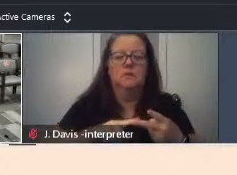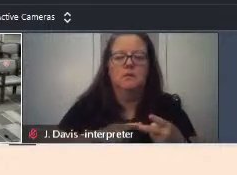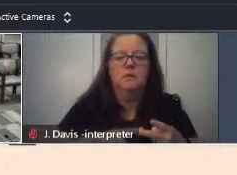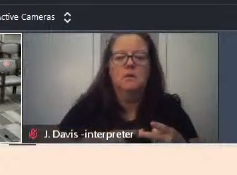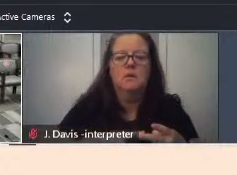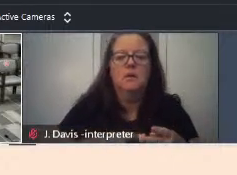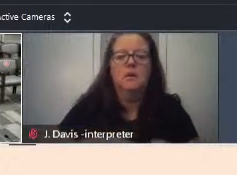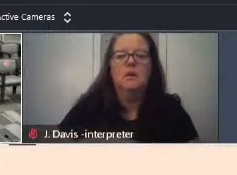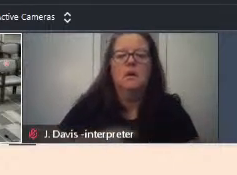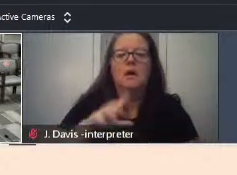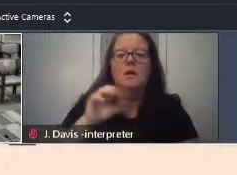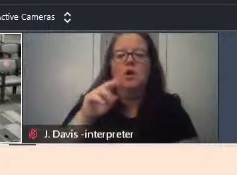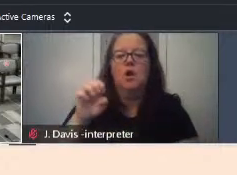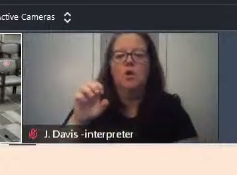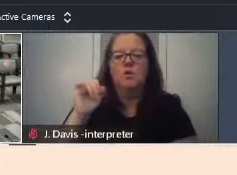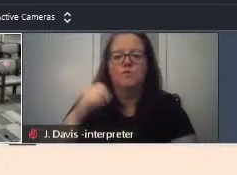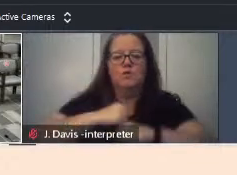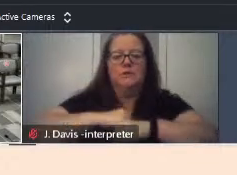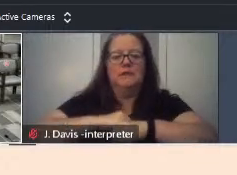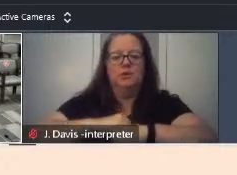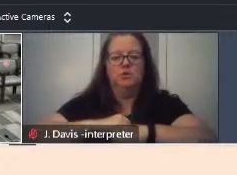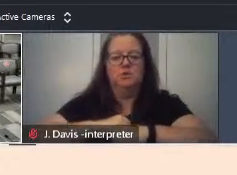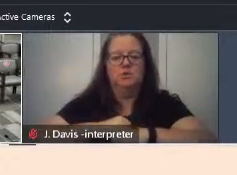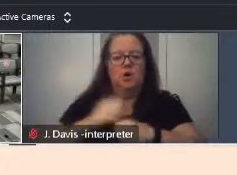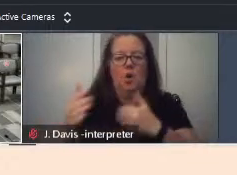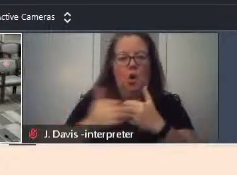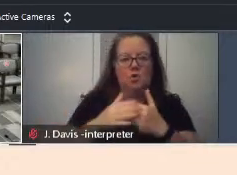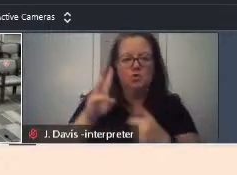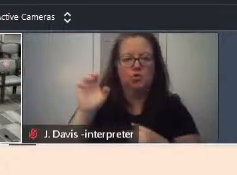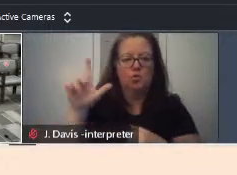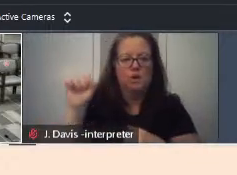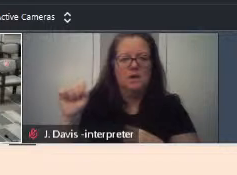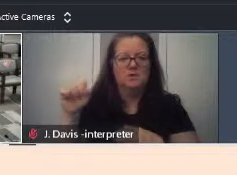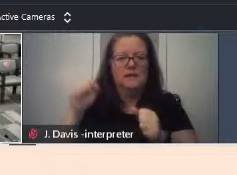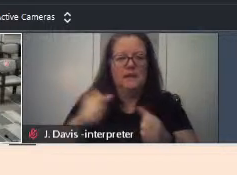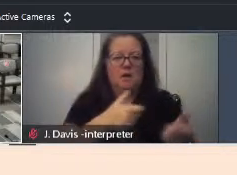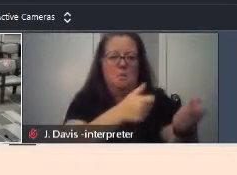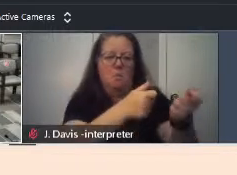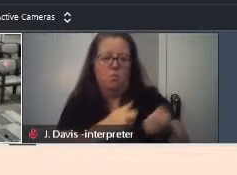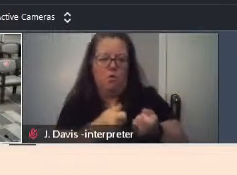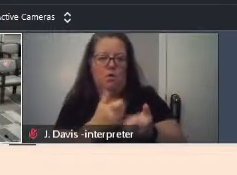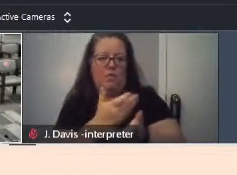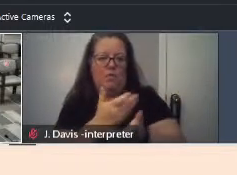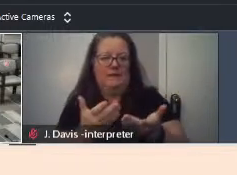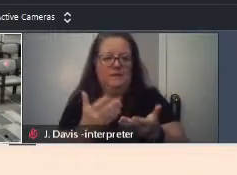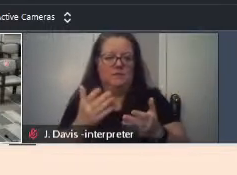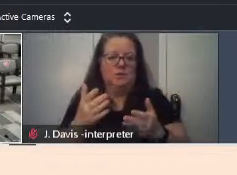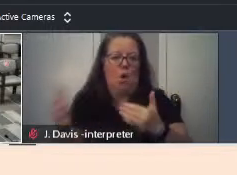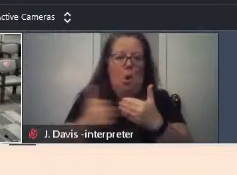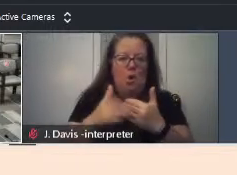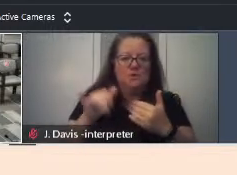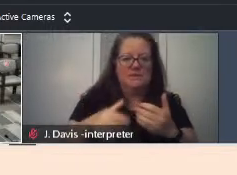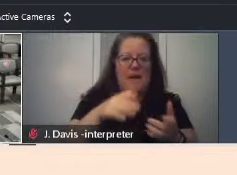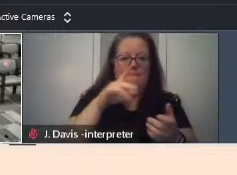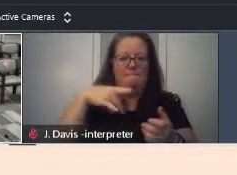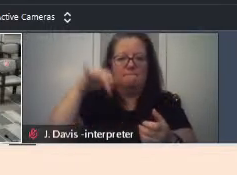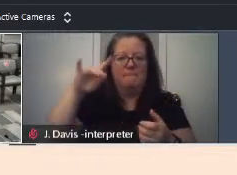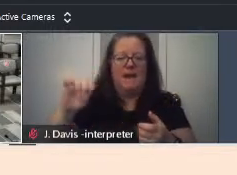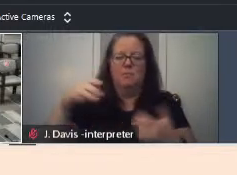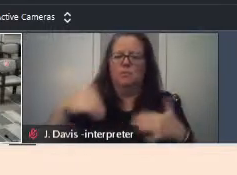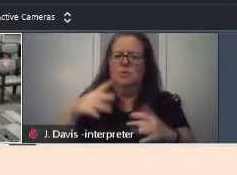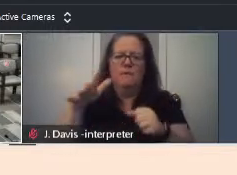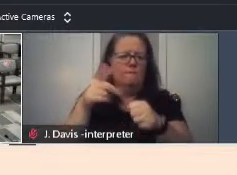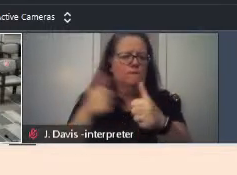these well fields at the wells, which could actually draw things down alongside that pipe. So that's why that Zone 1 is very